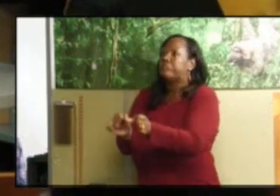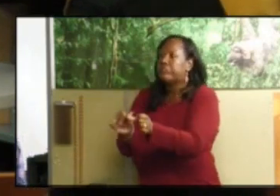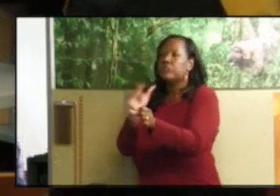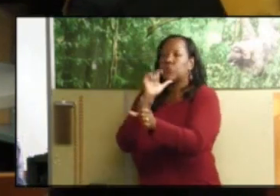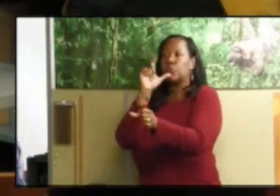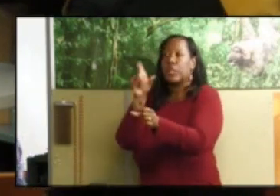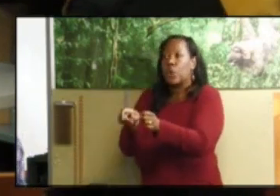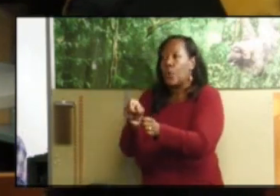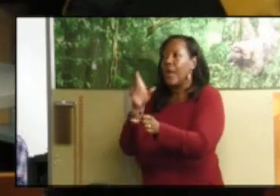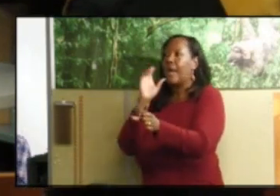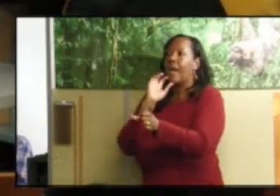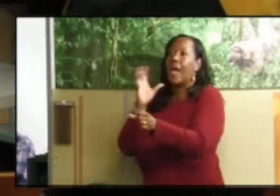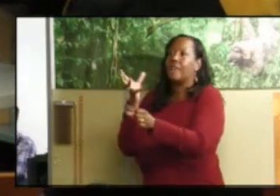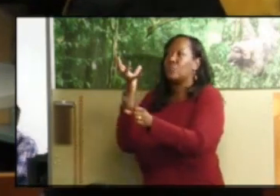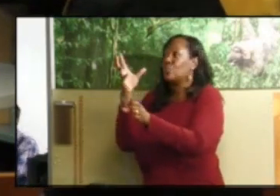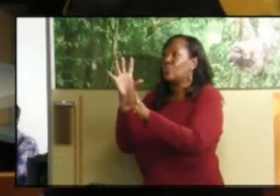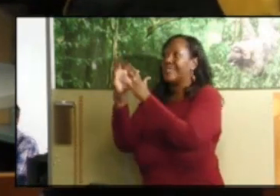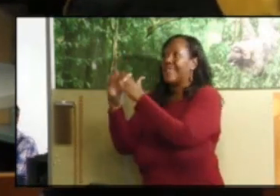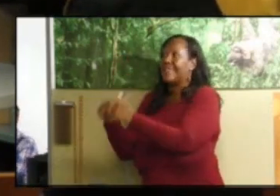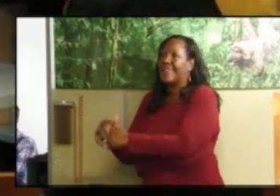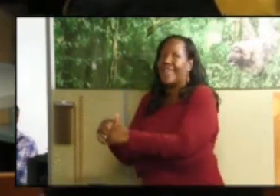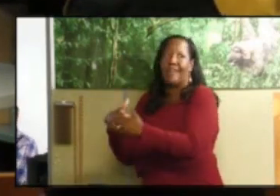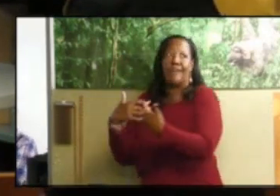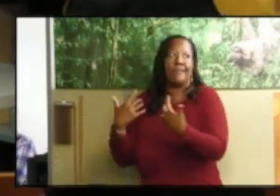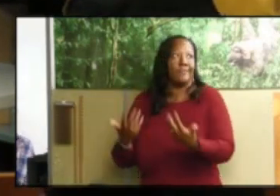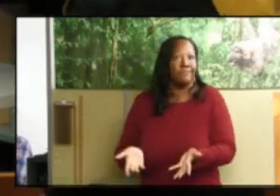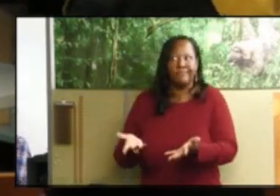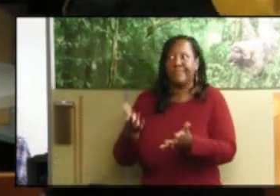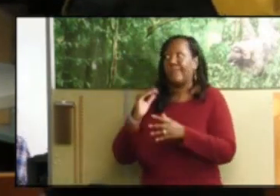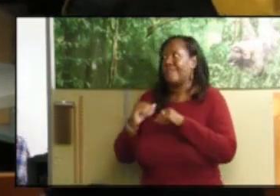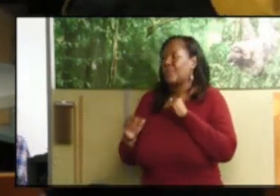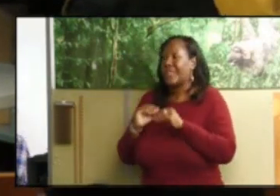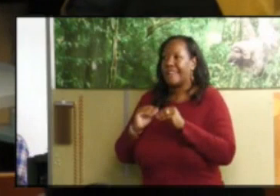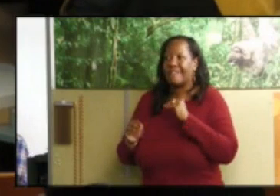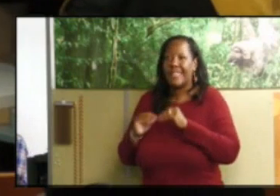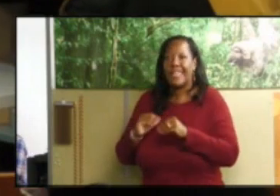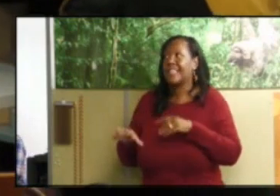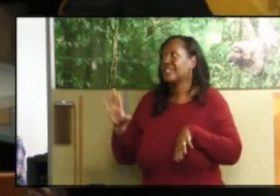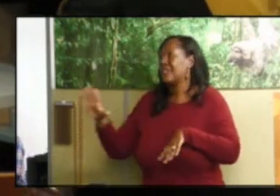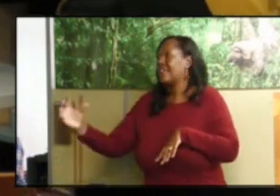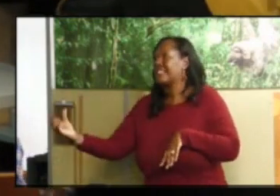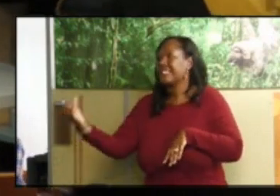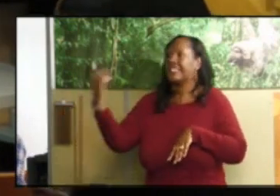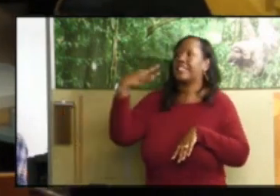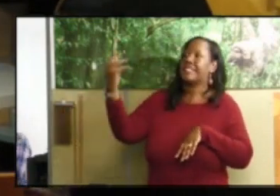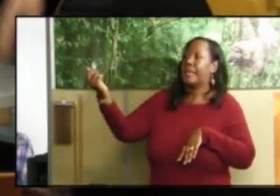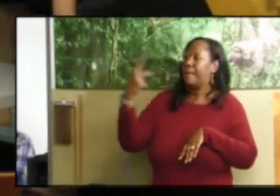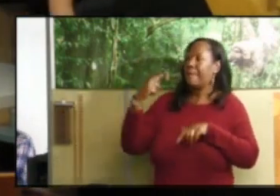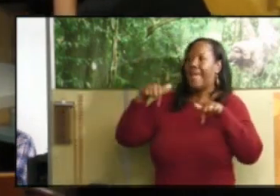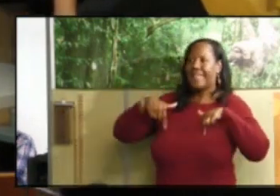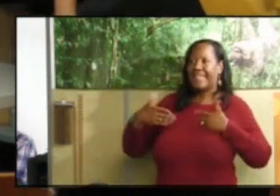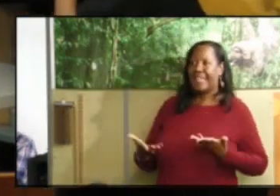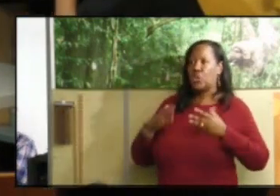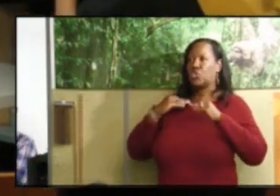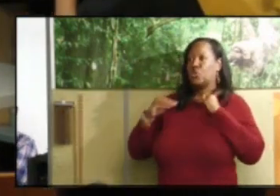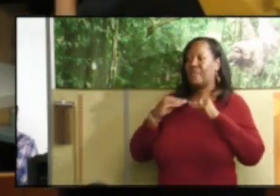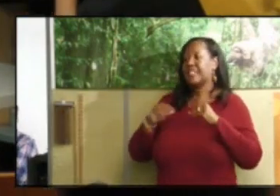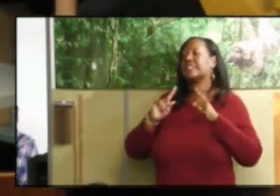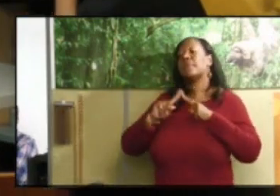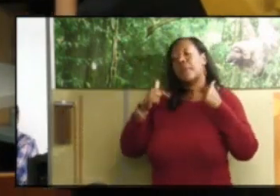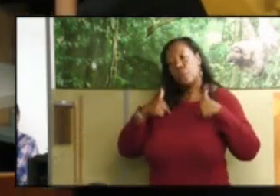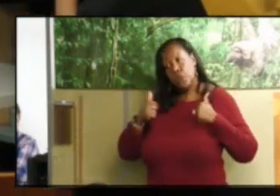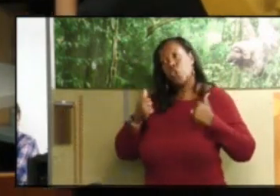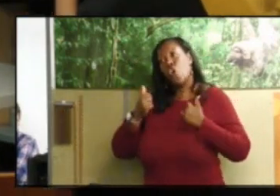don't have to be missing from an exhibit, that they don't have to be sent back here to be fixed, but we do offer that service as